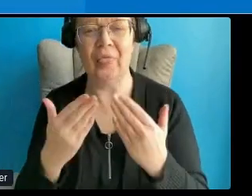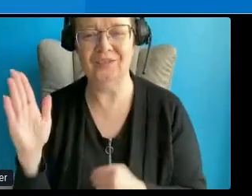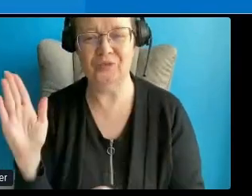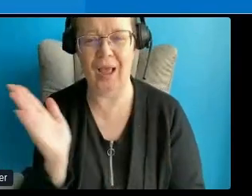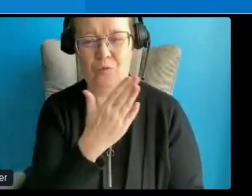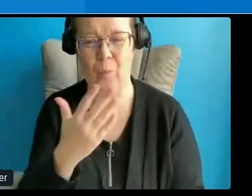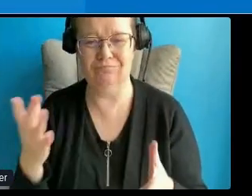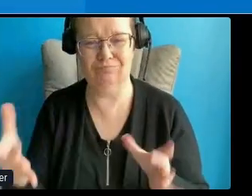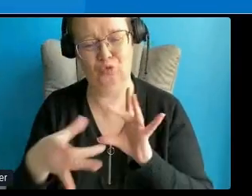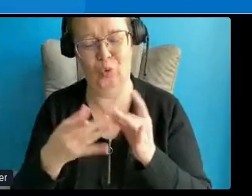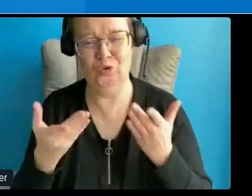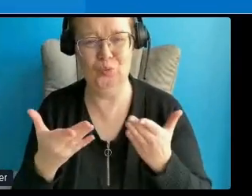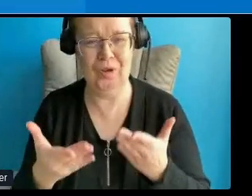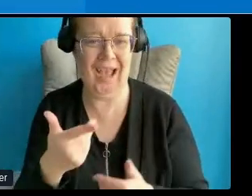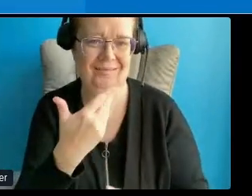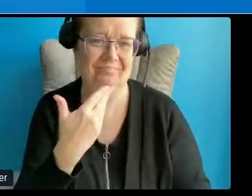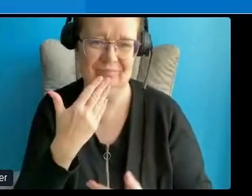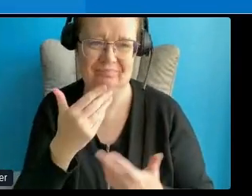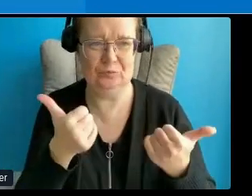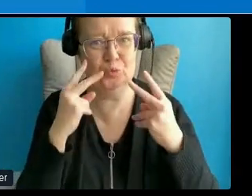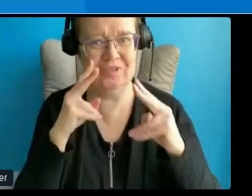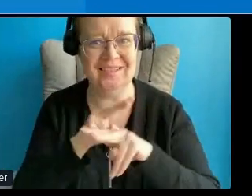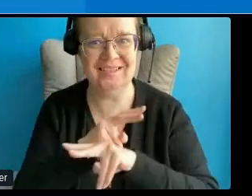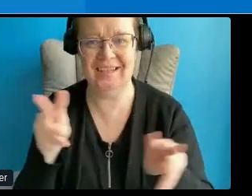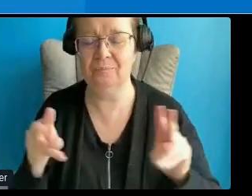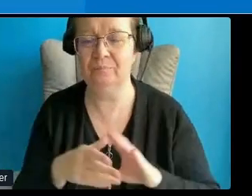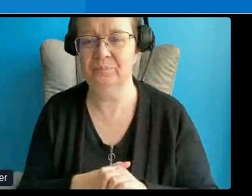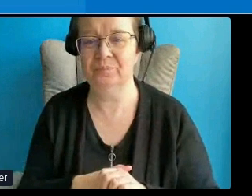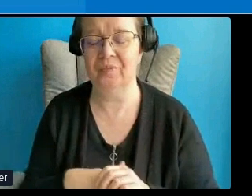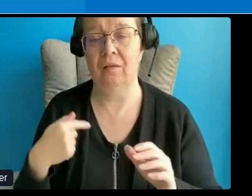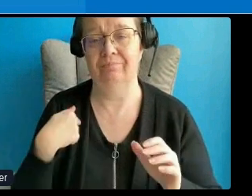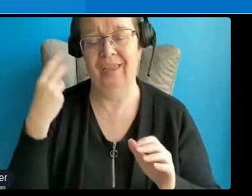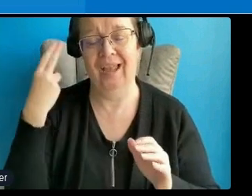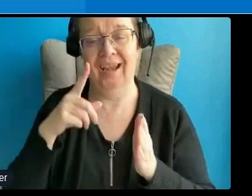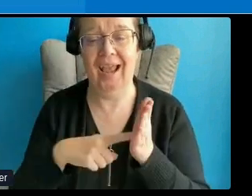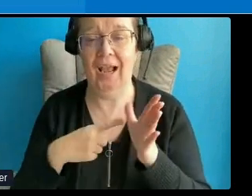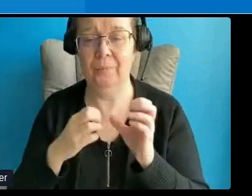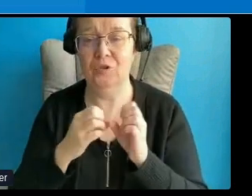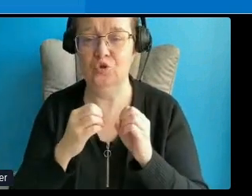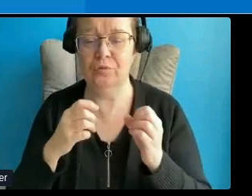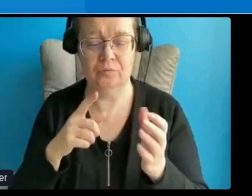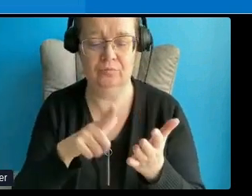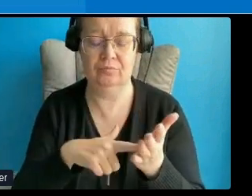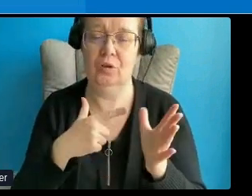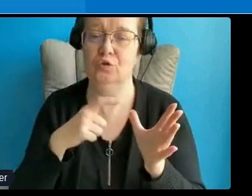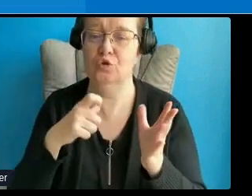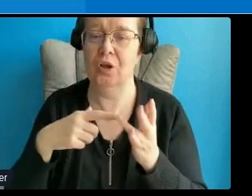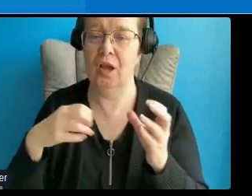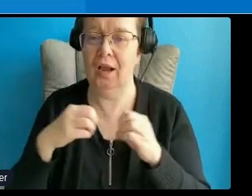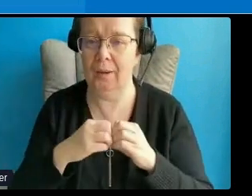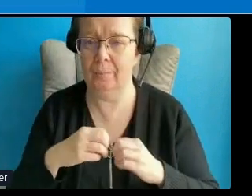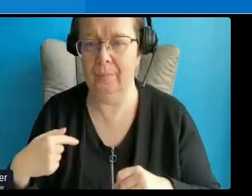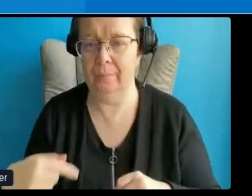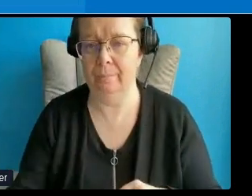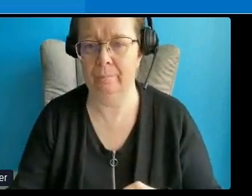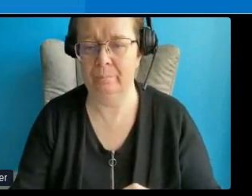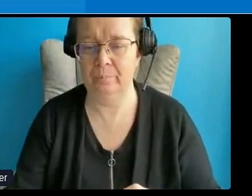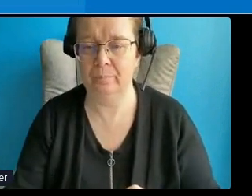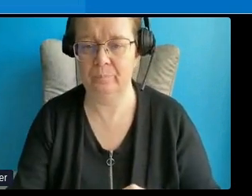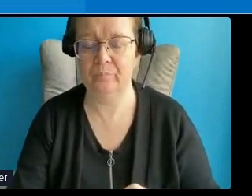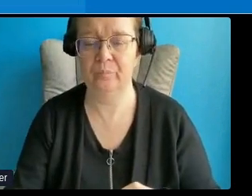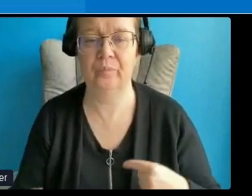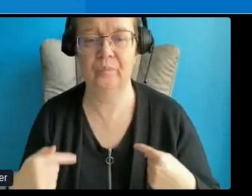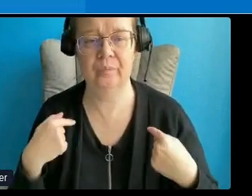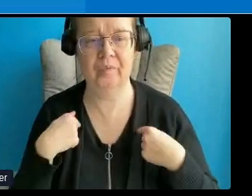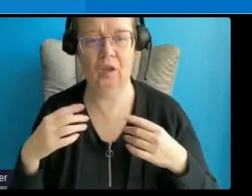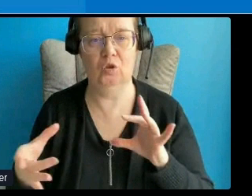see you all today. As Mark said, I'm Jacob Spargo-Mabbs. I'm technical writer and editor at BDF, and I'm